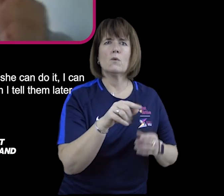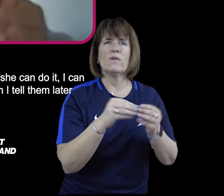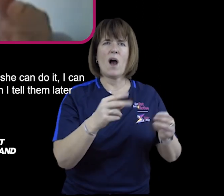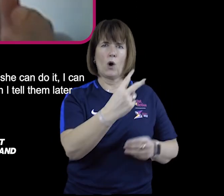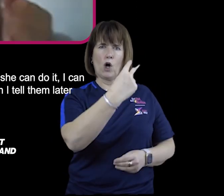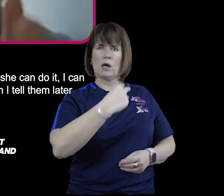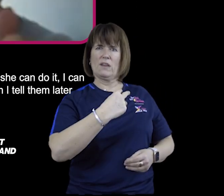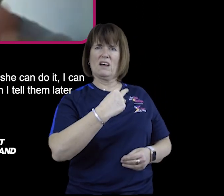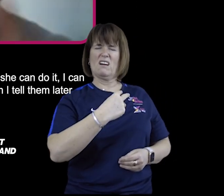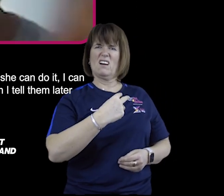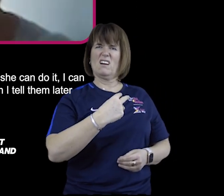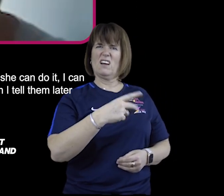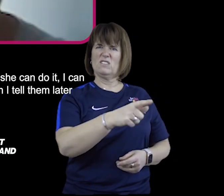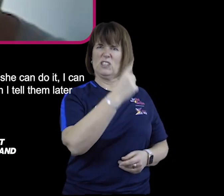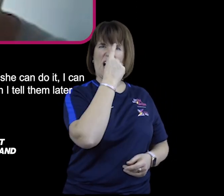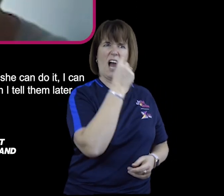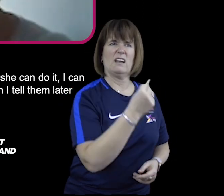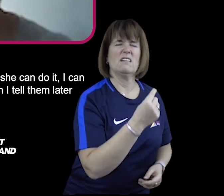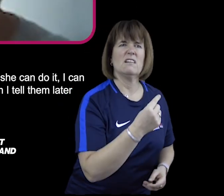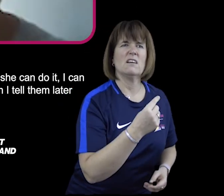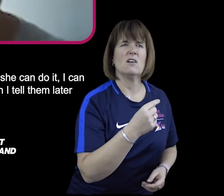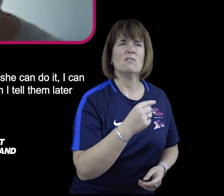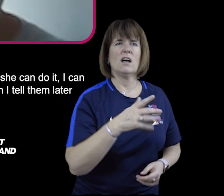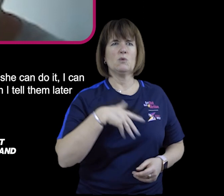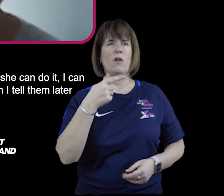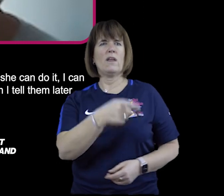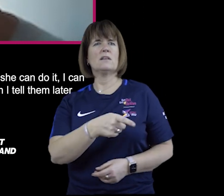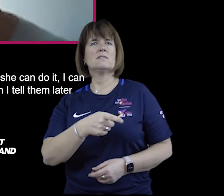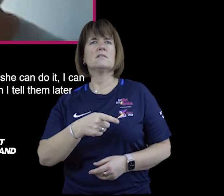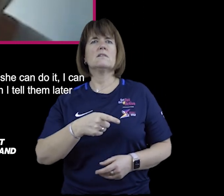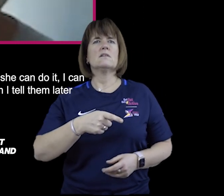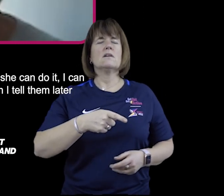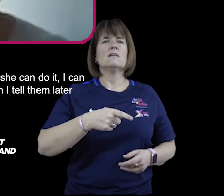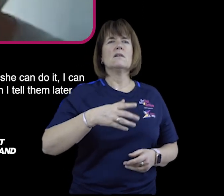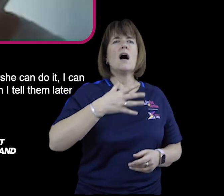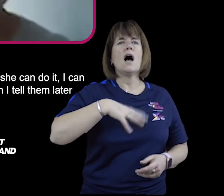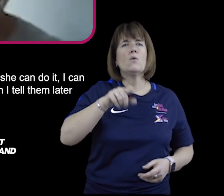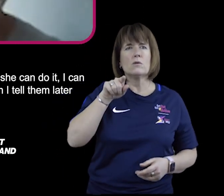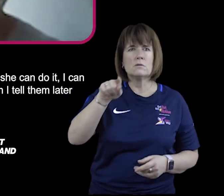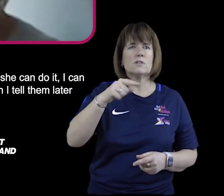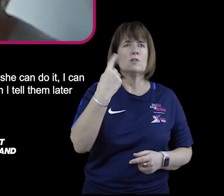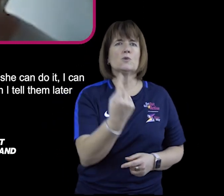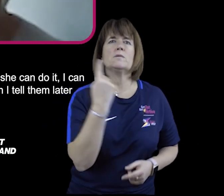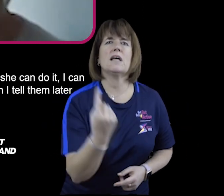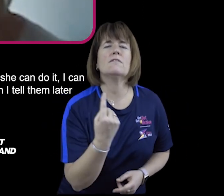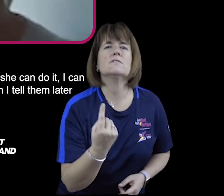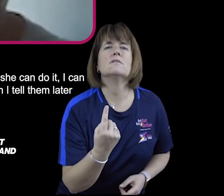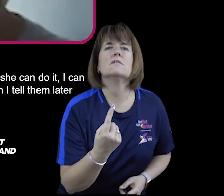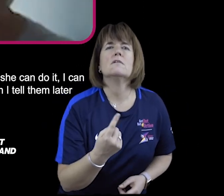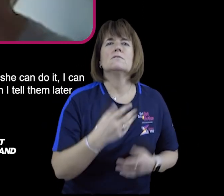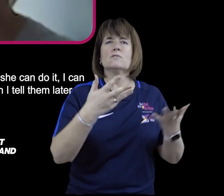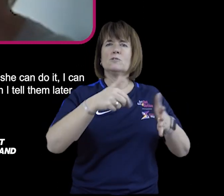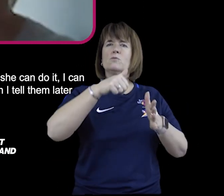I want them to get to know what they can do without looking at me and thinking, well, if she can do it, I can do it. I don't want that. I want them to do